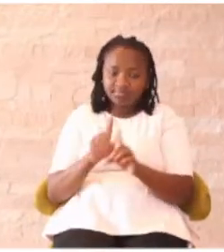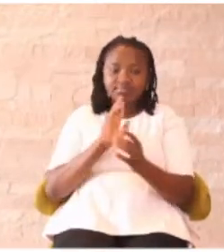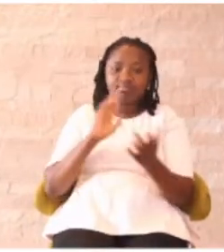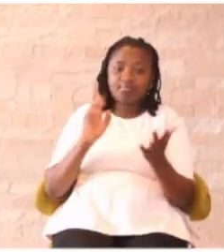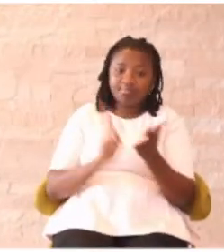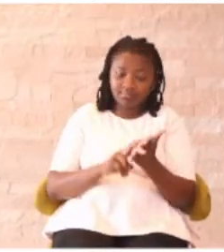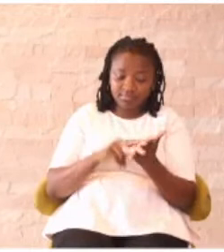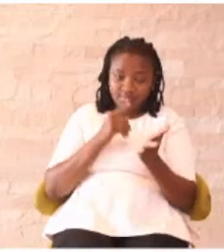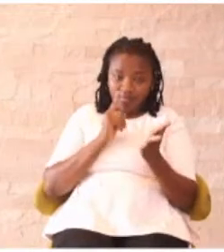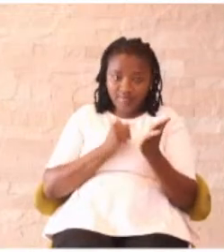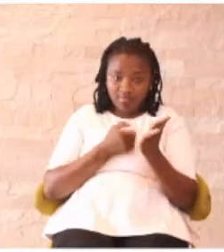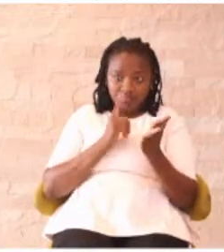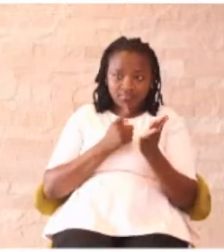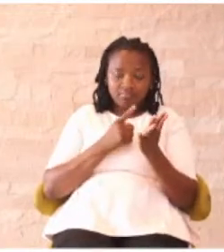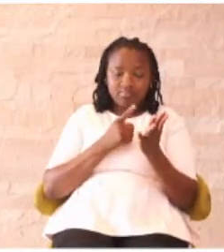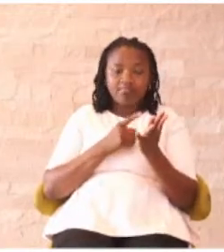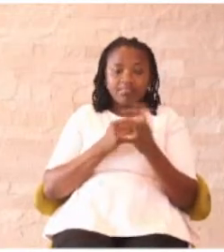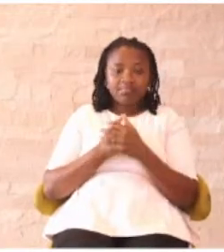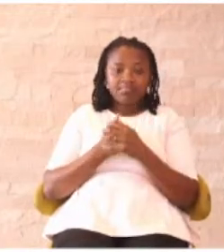is